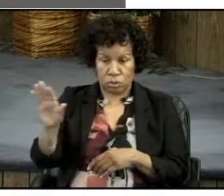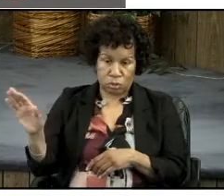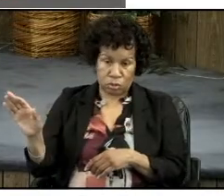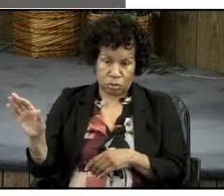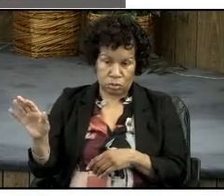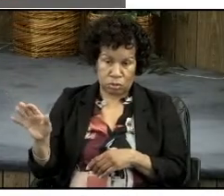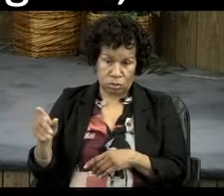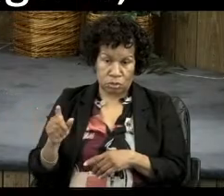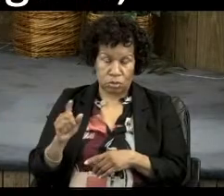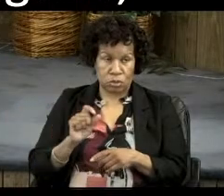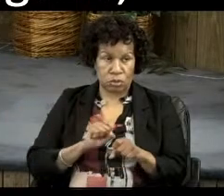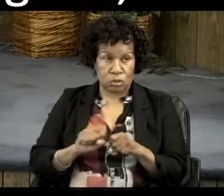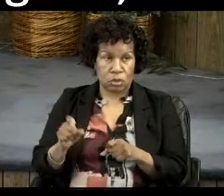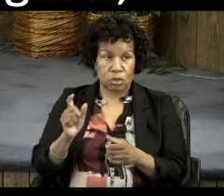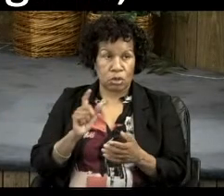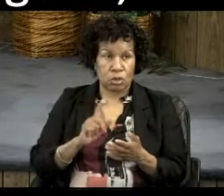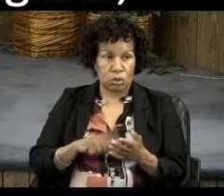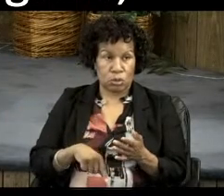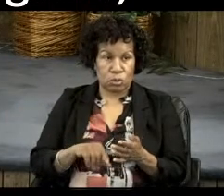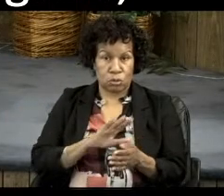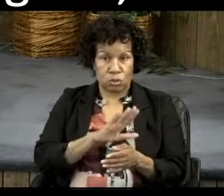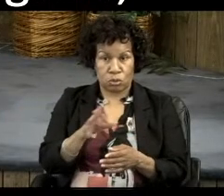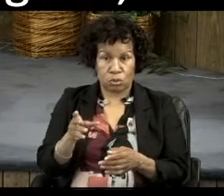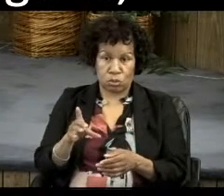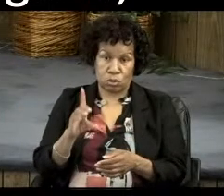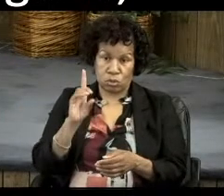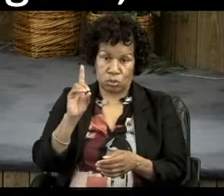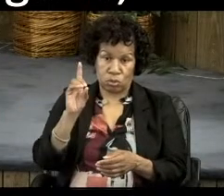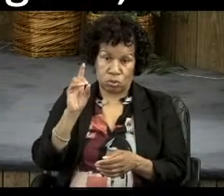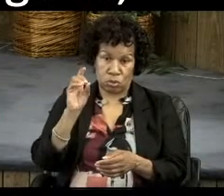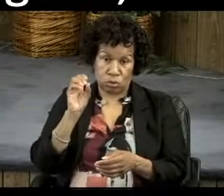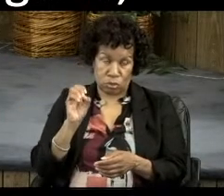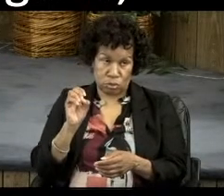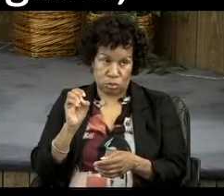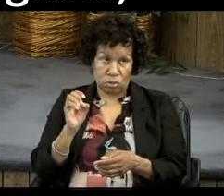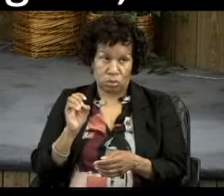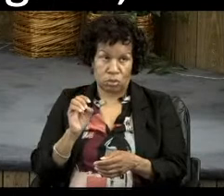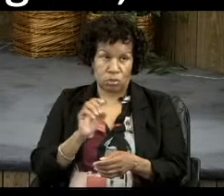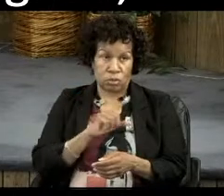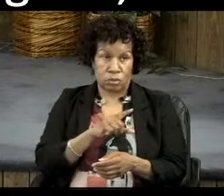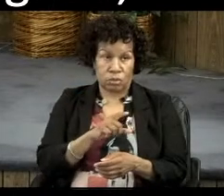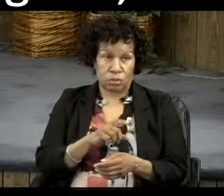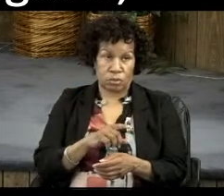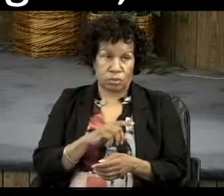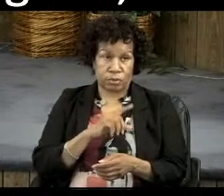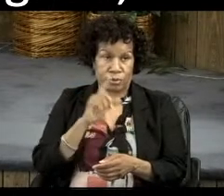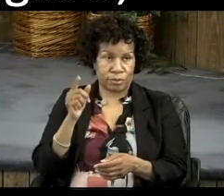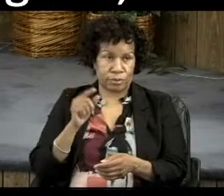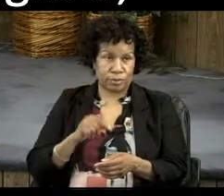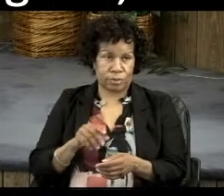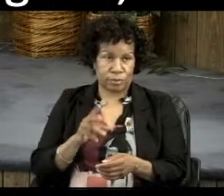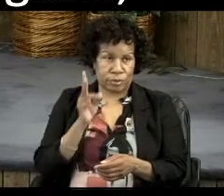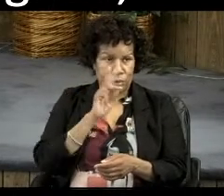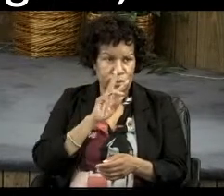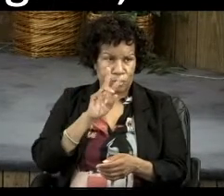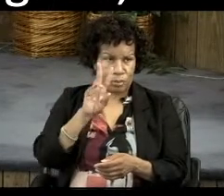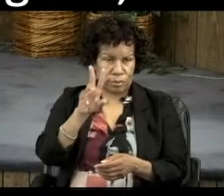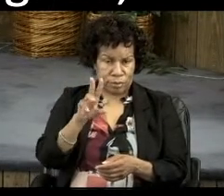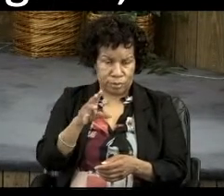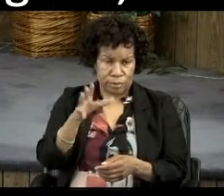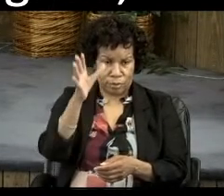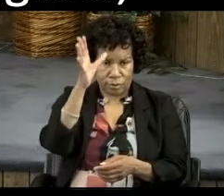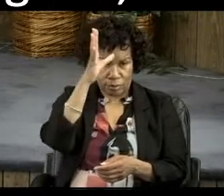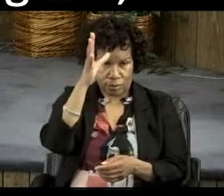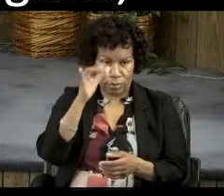So what you do when you've been hiding? This is what you do. 1 Samuel 17:25, and the men of Israel said, have you seen this man that has come